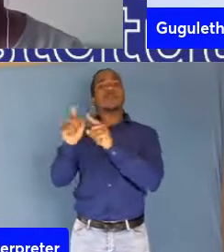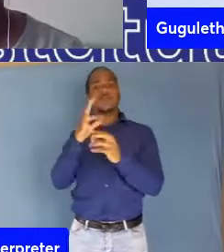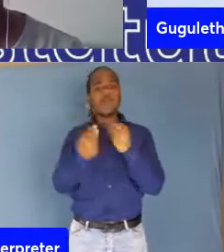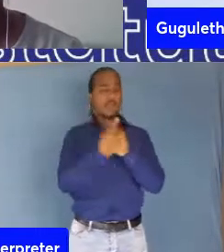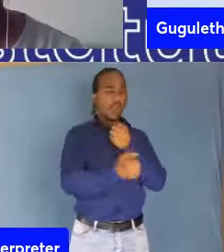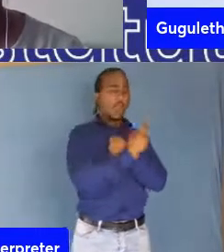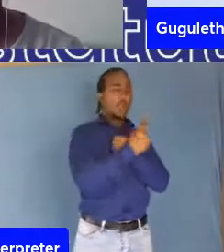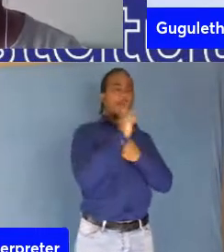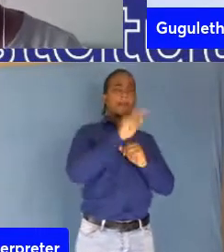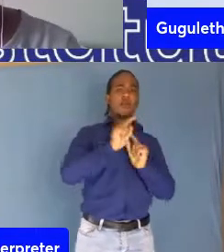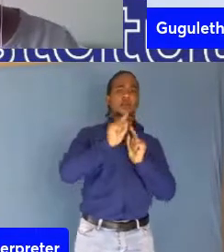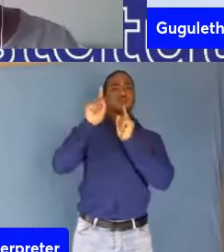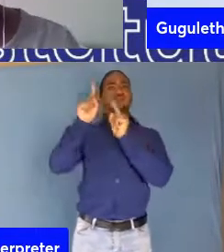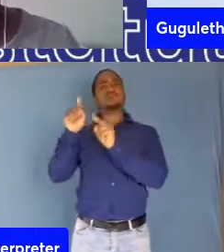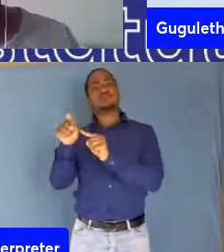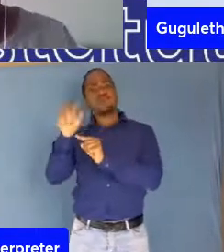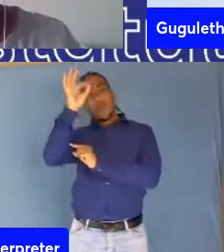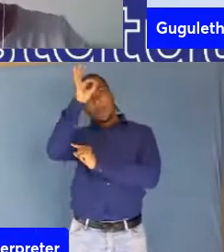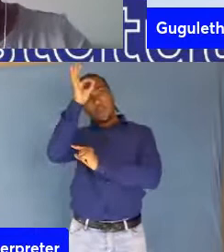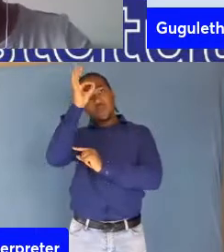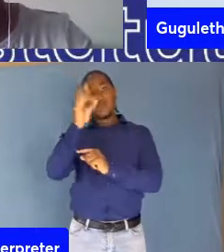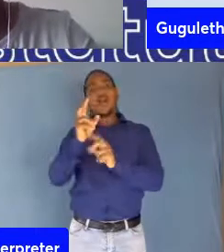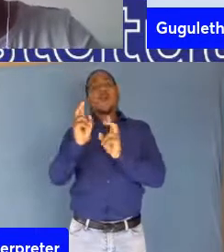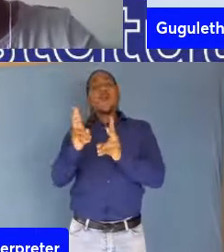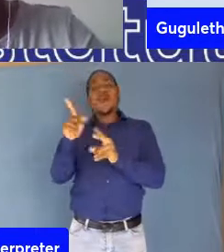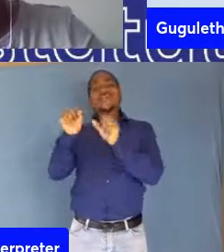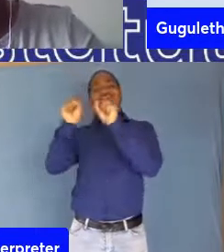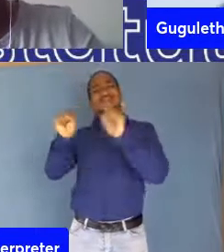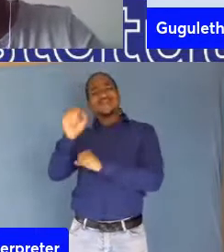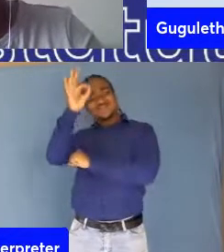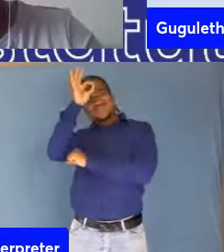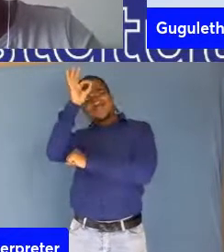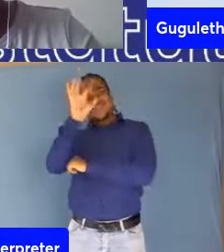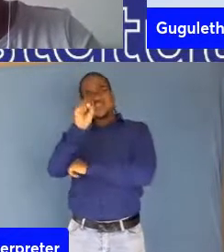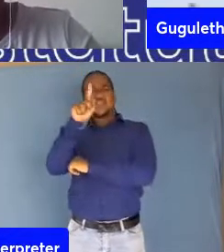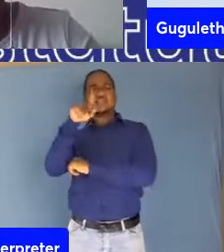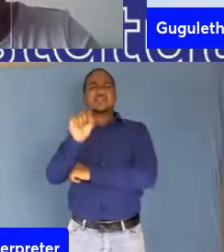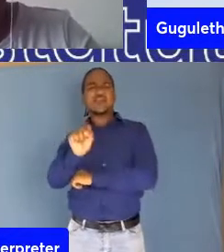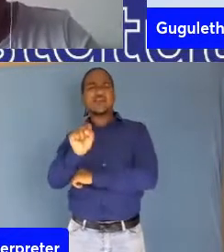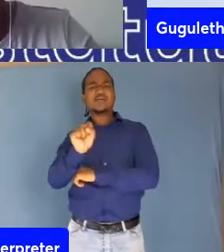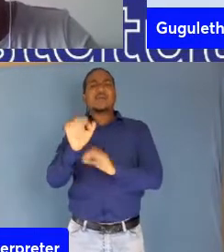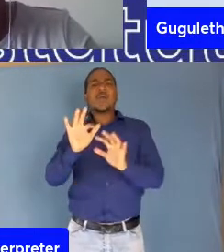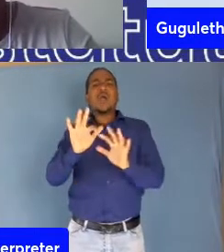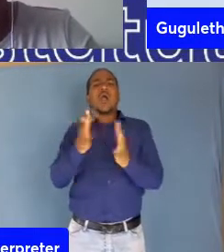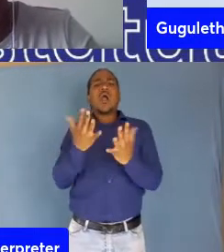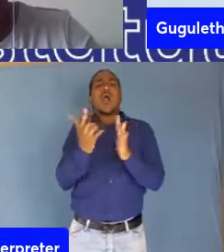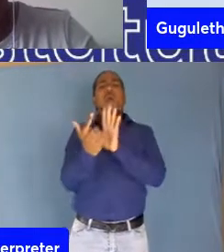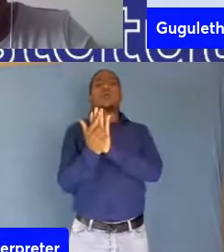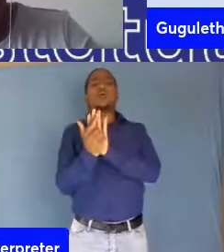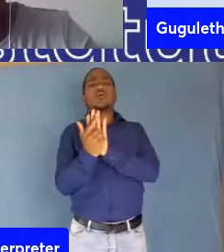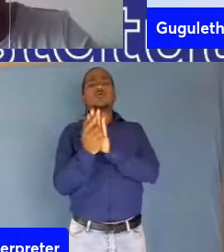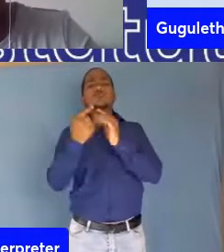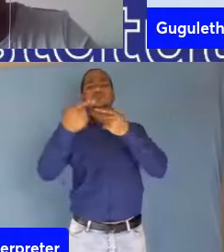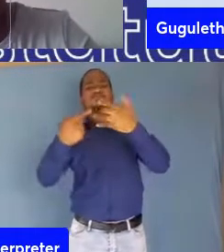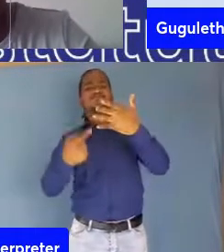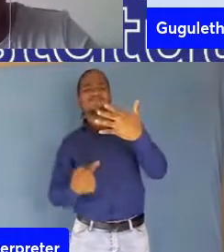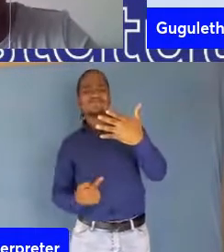about that, and how the legal recourse is absolutely diminishing of the person that's been